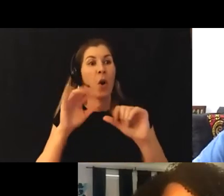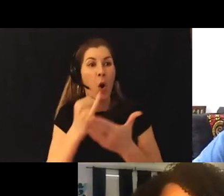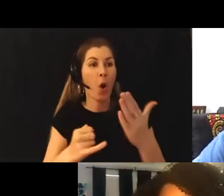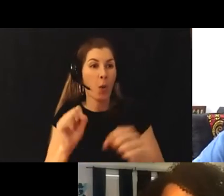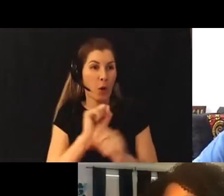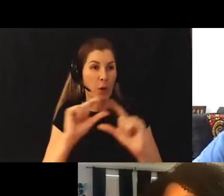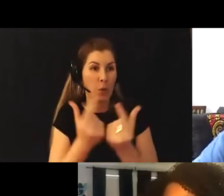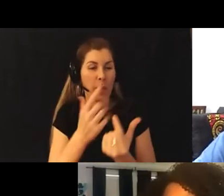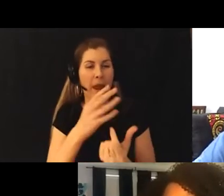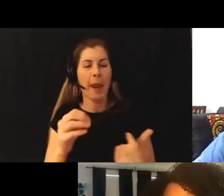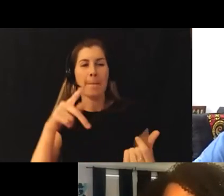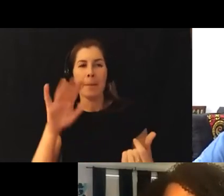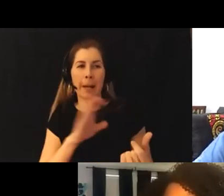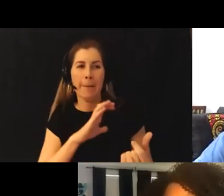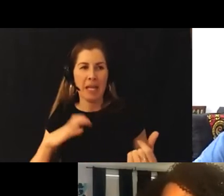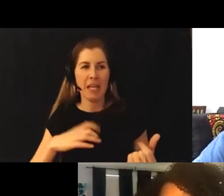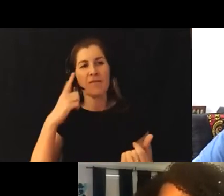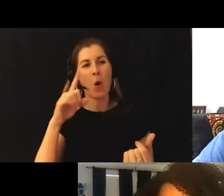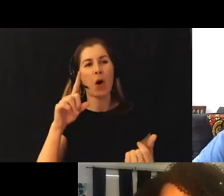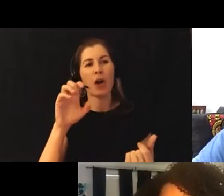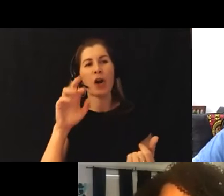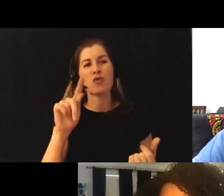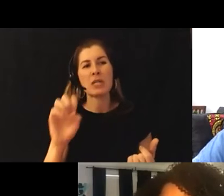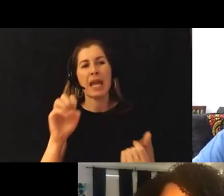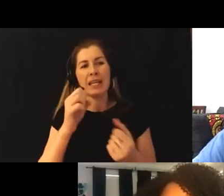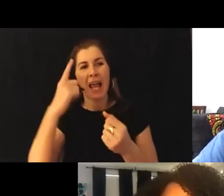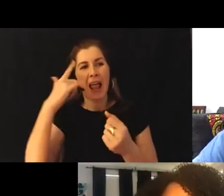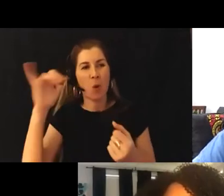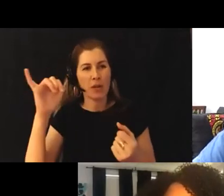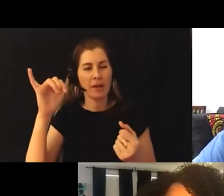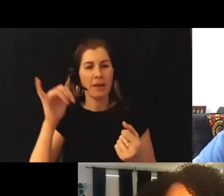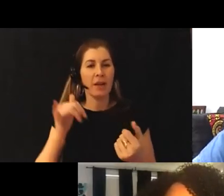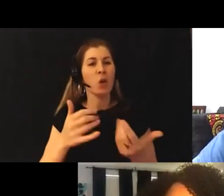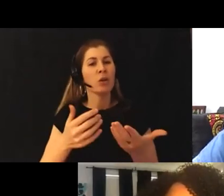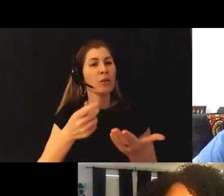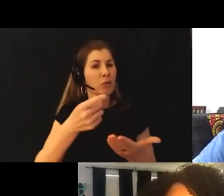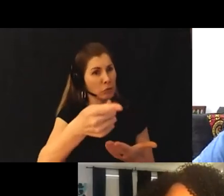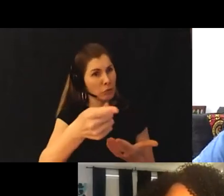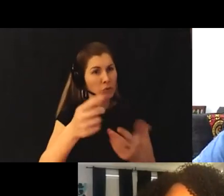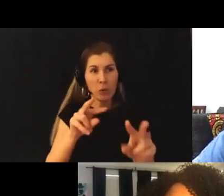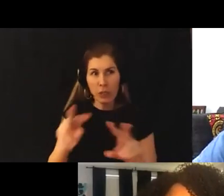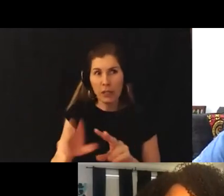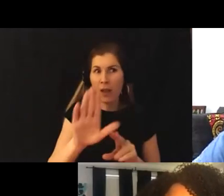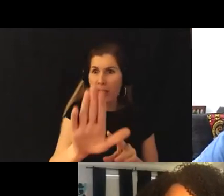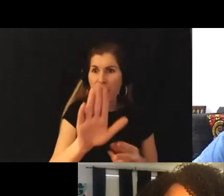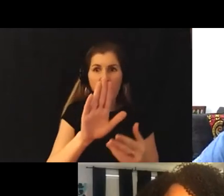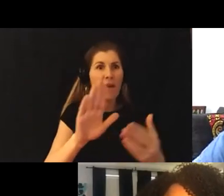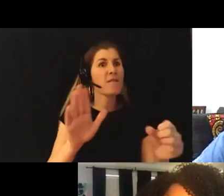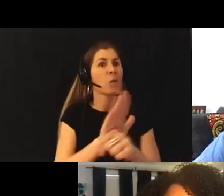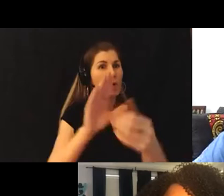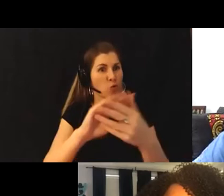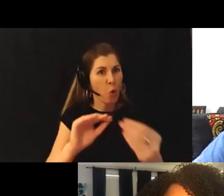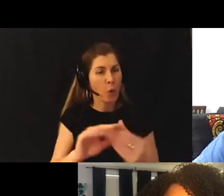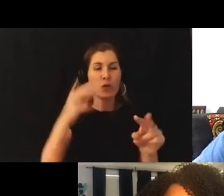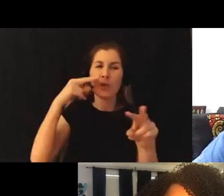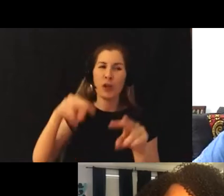Will Committee of Create California. We encourage you to go out later and check out their full bio on the retreat's